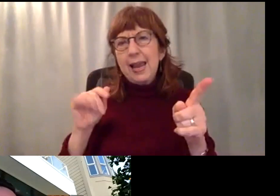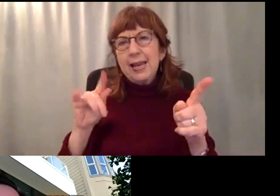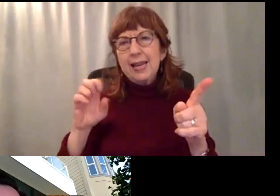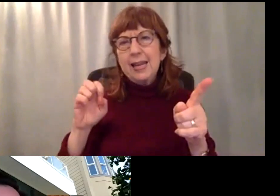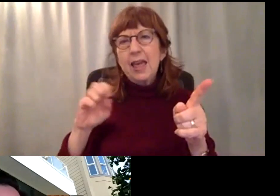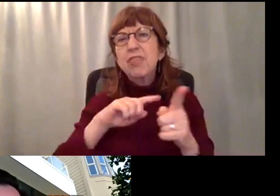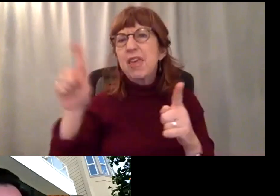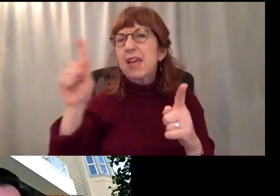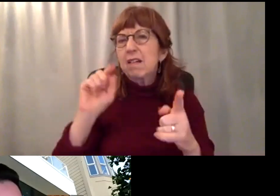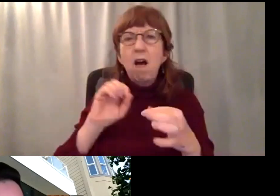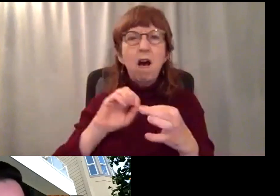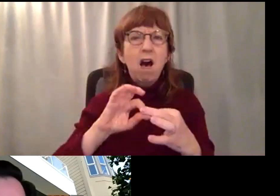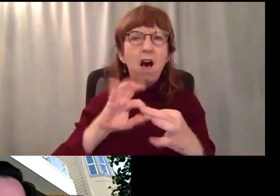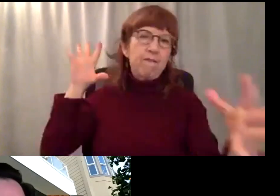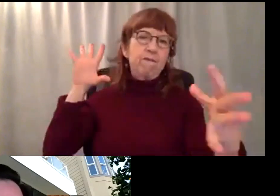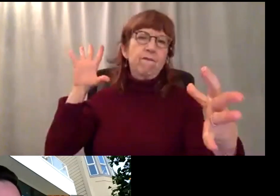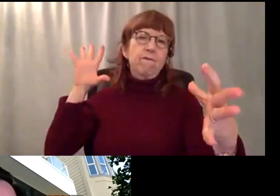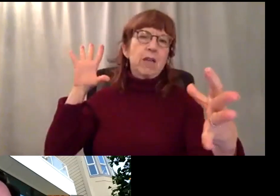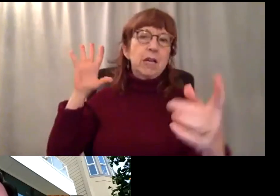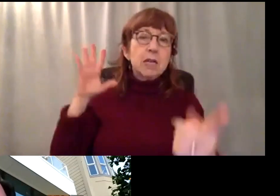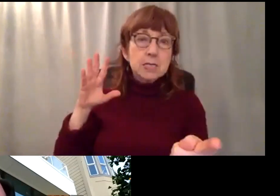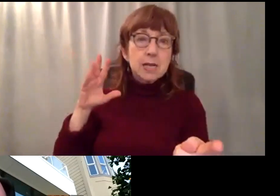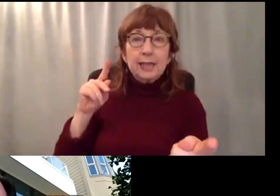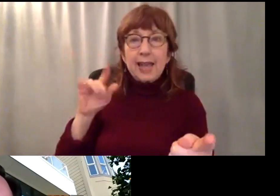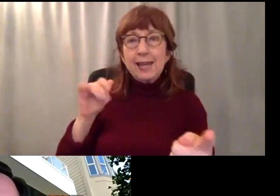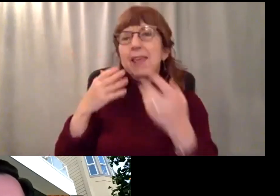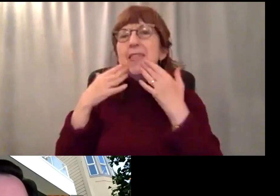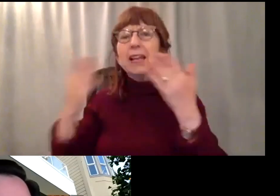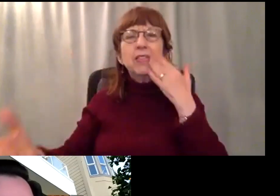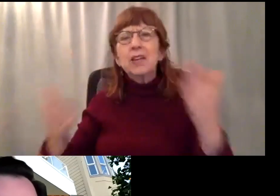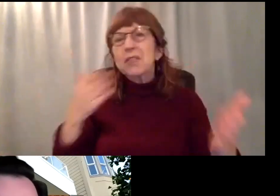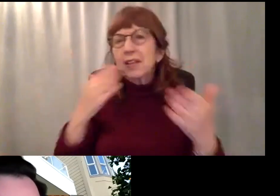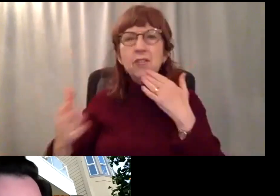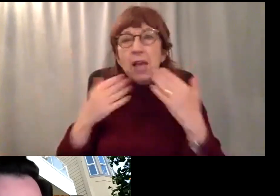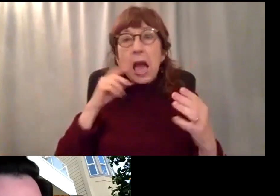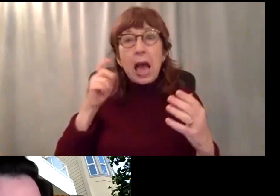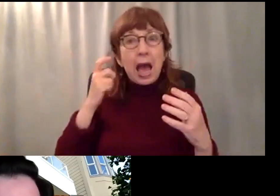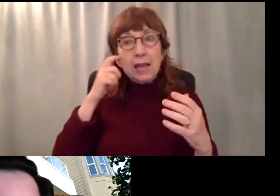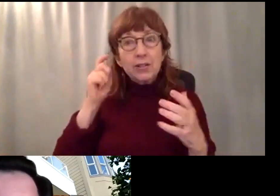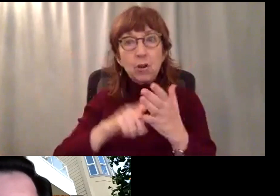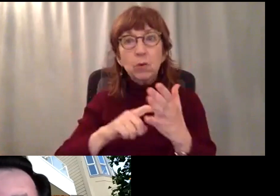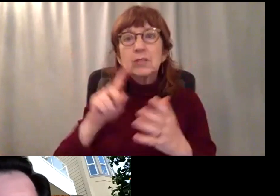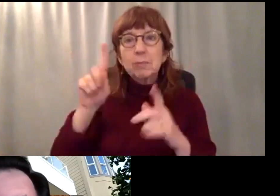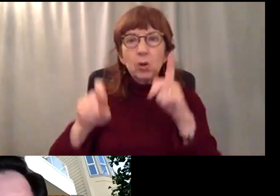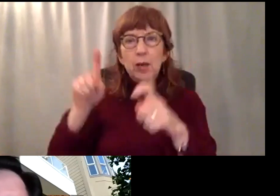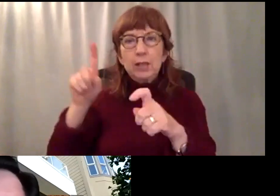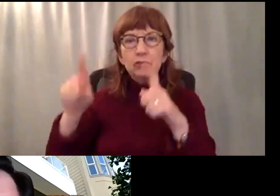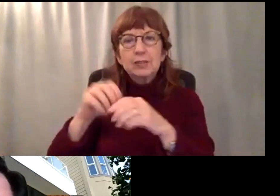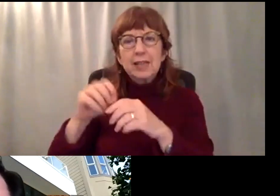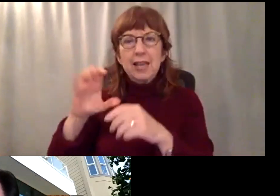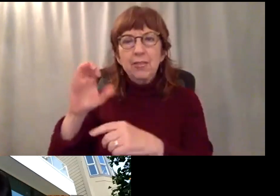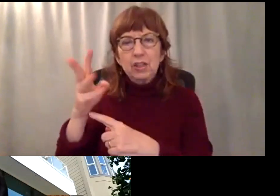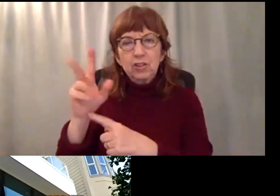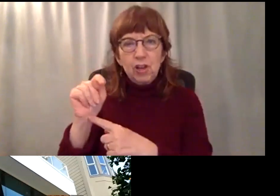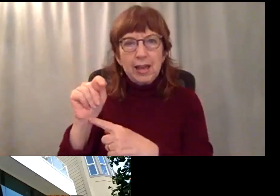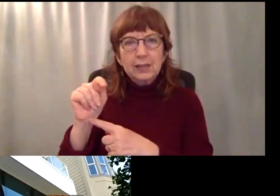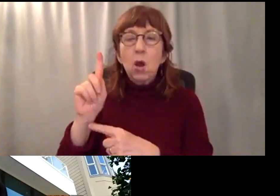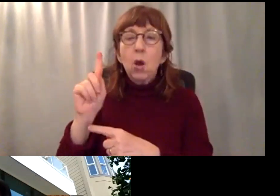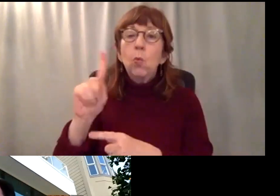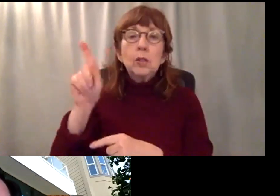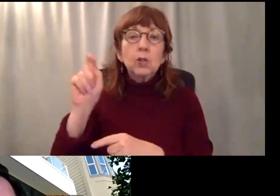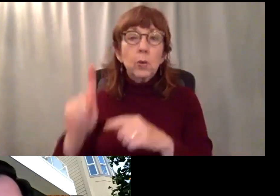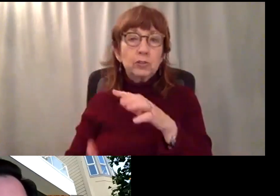log everything off as soon as Katie's done. Thank you. Thank you. Thank you. I noticed some questions in the chat. And one question that